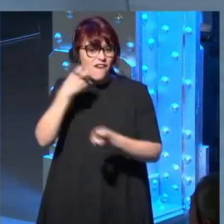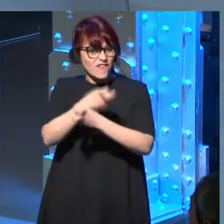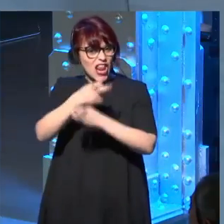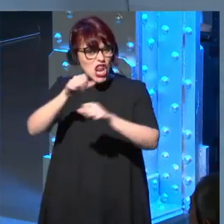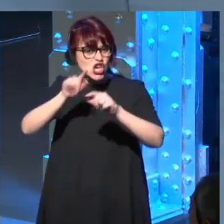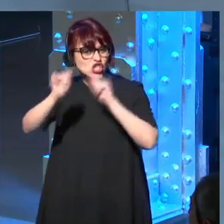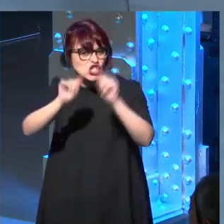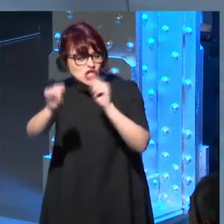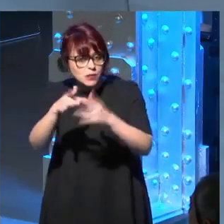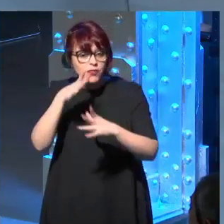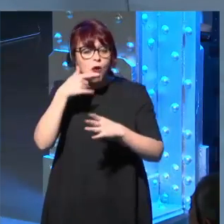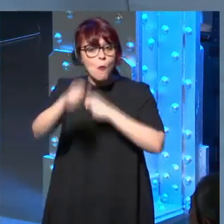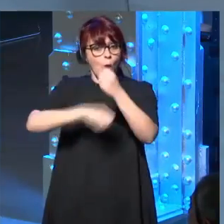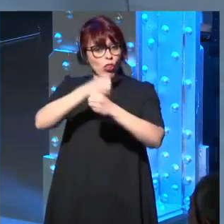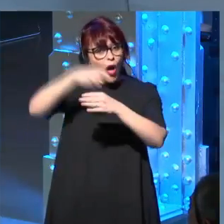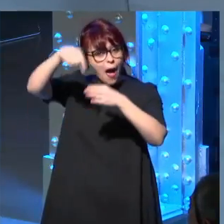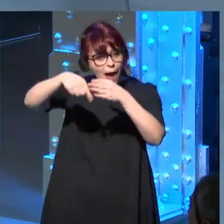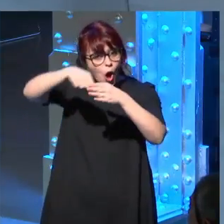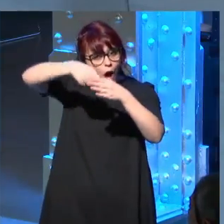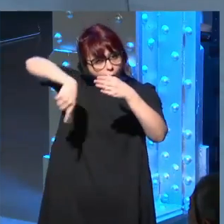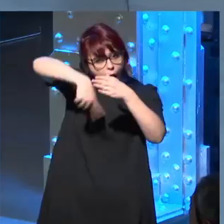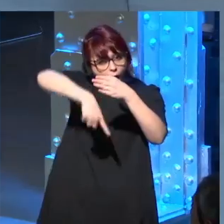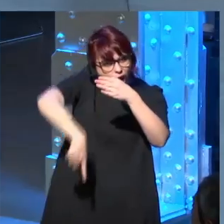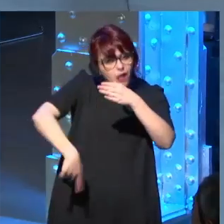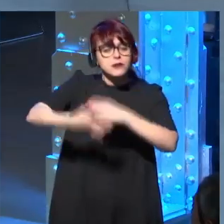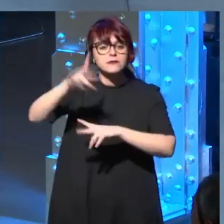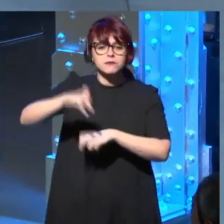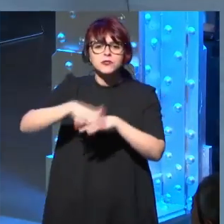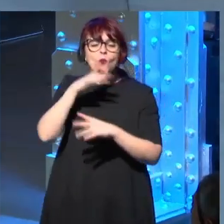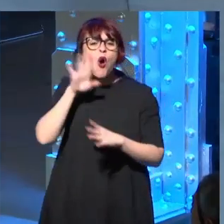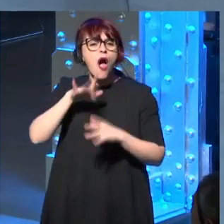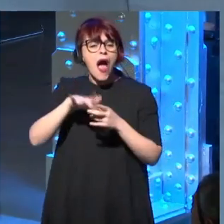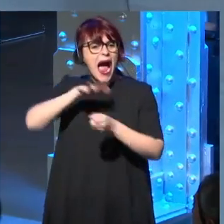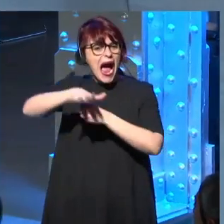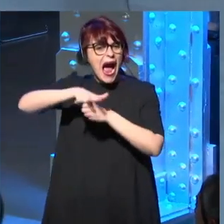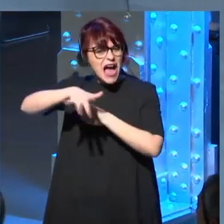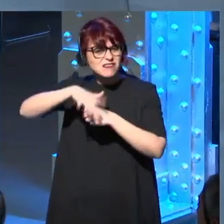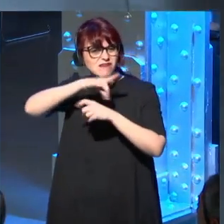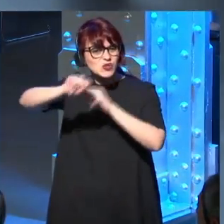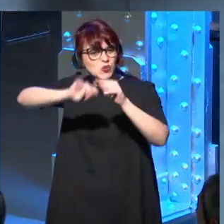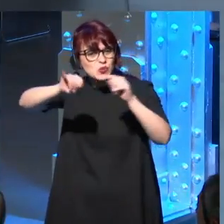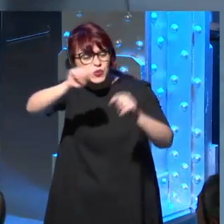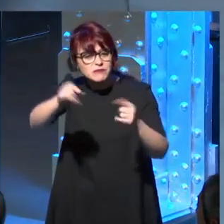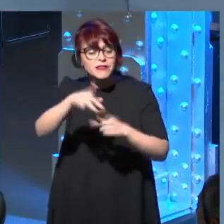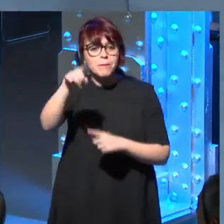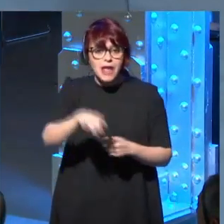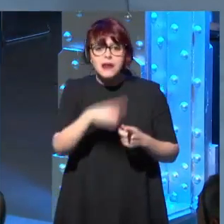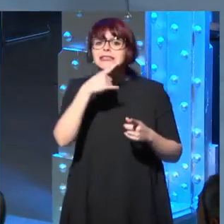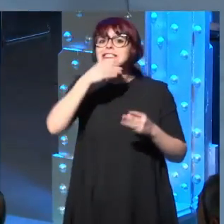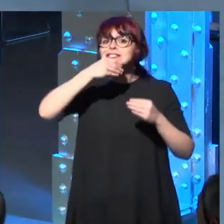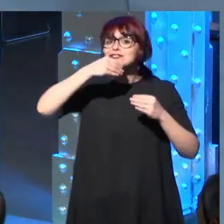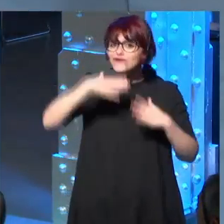talking realistically. At the bottom of the well, there are old stories from